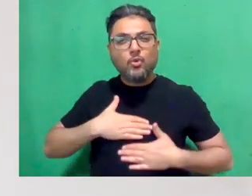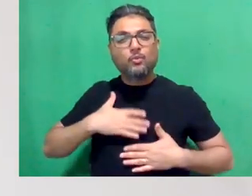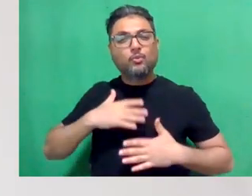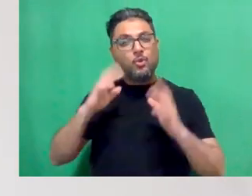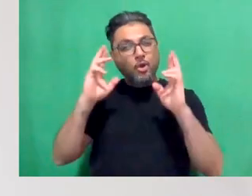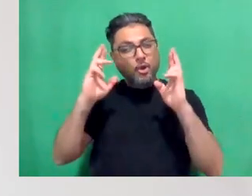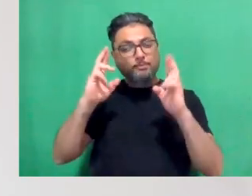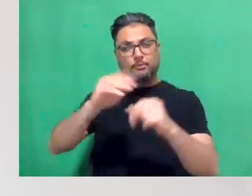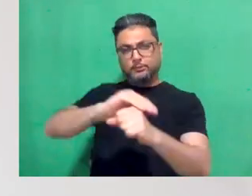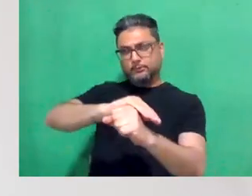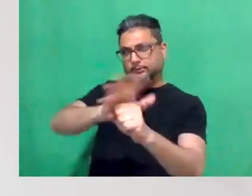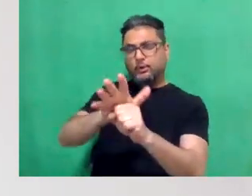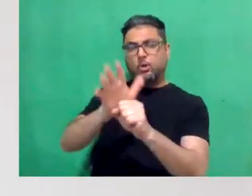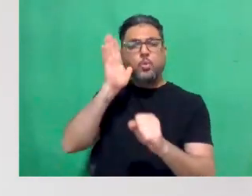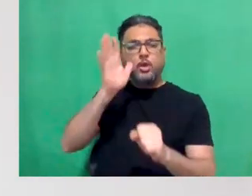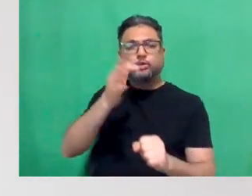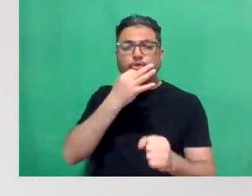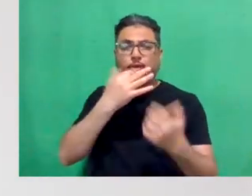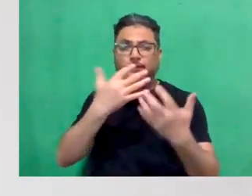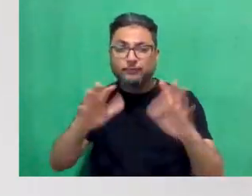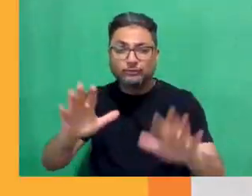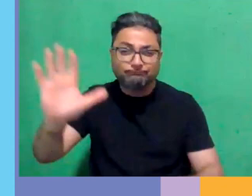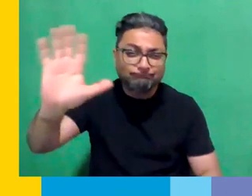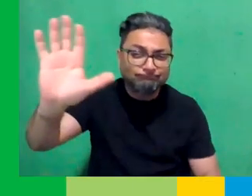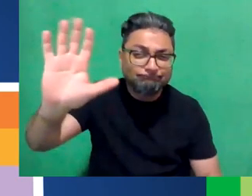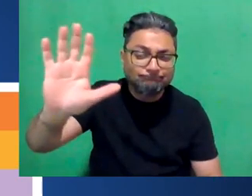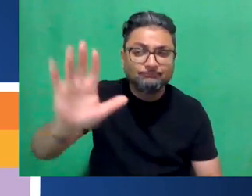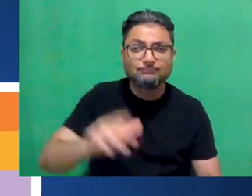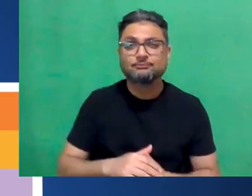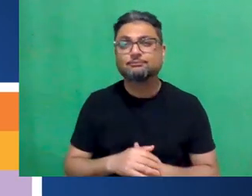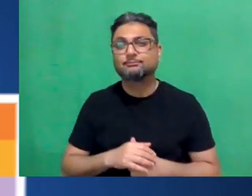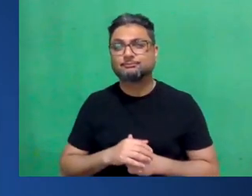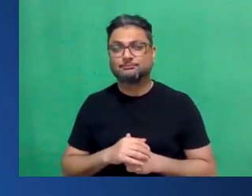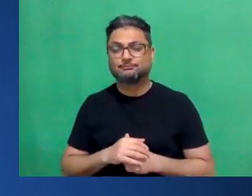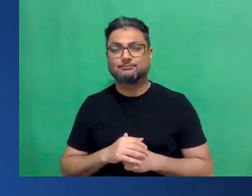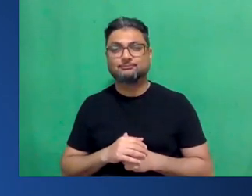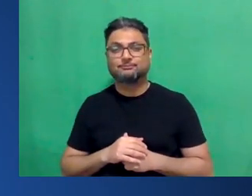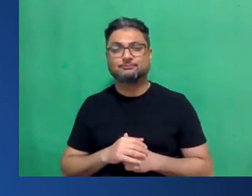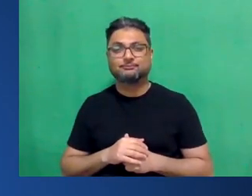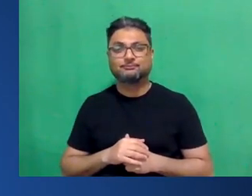soon, and I'll see you all on campus. Bye.